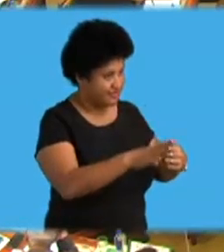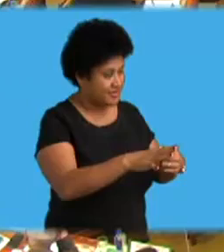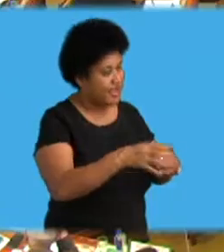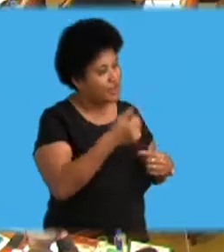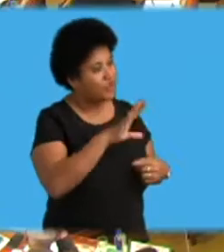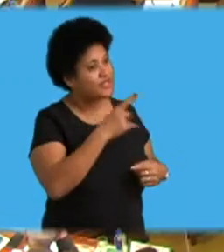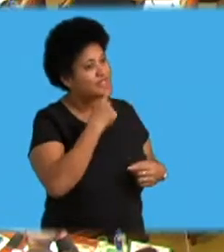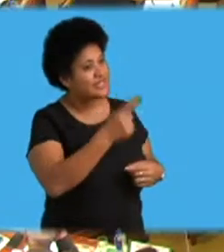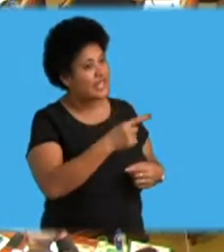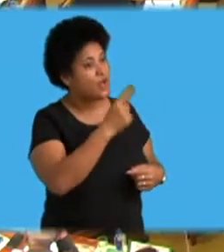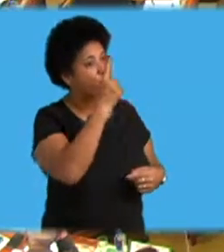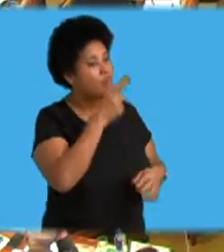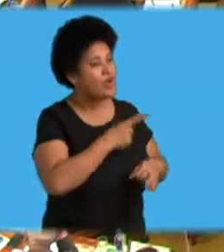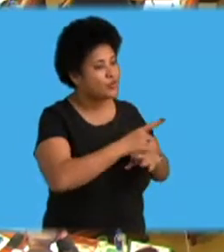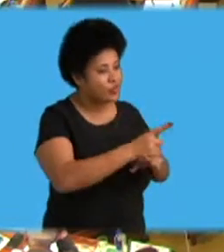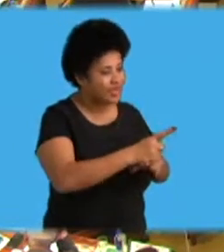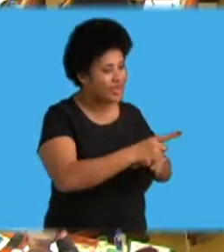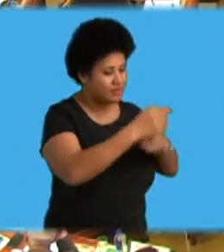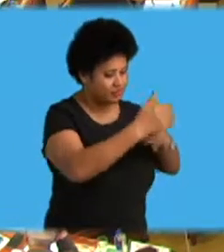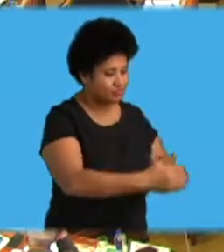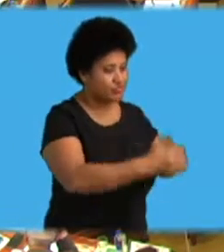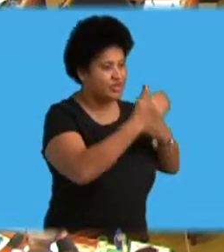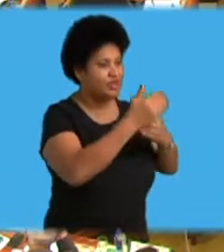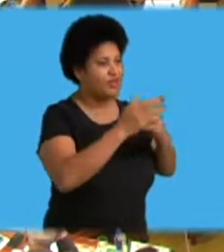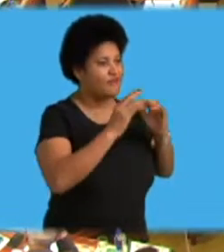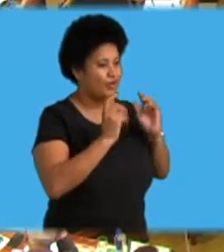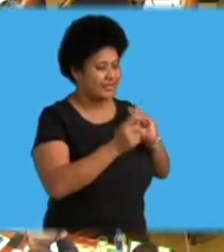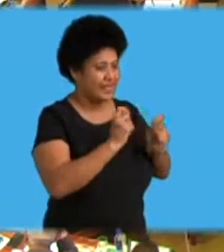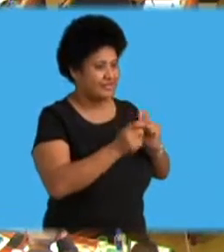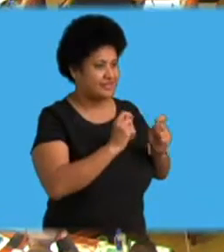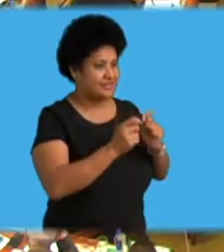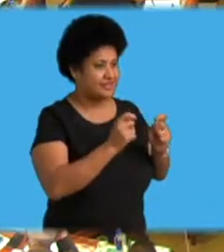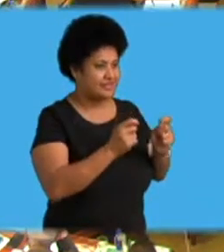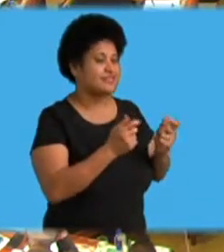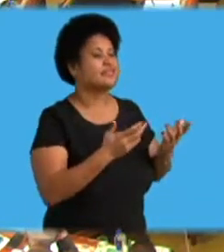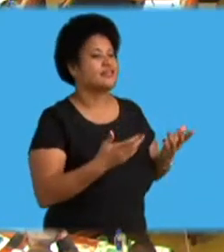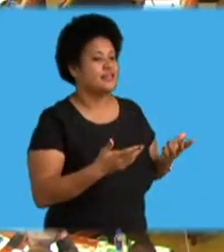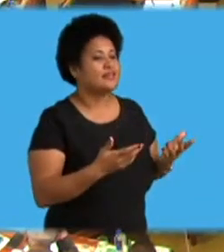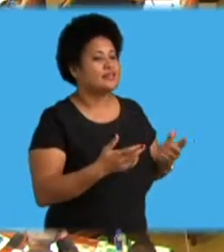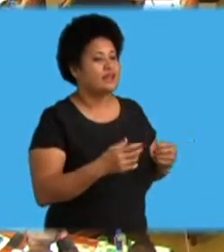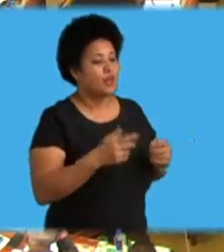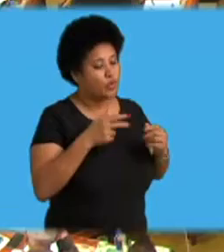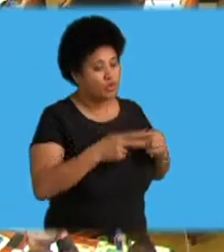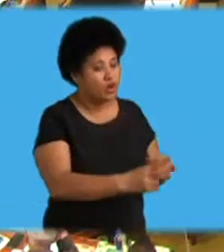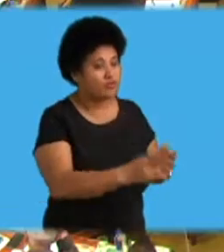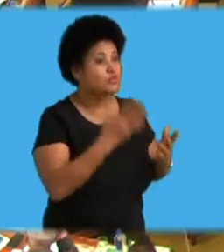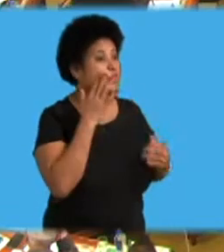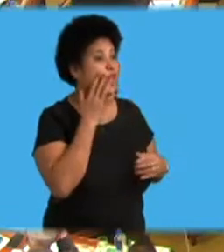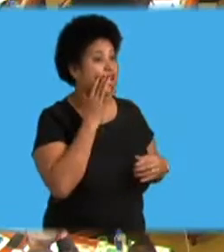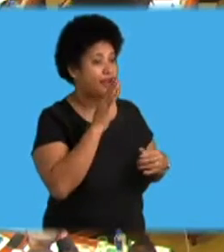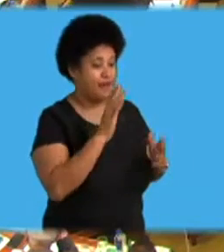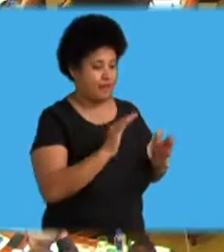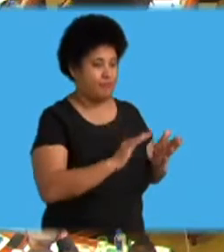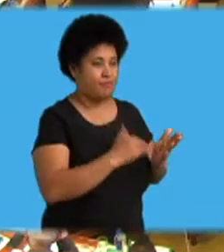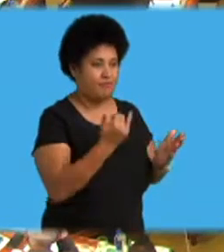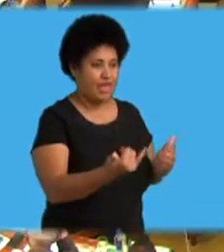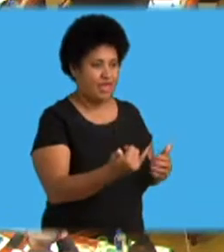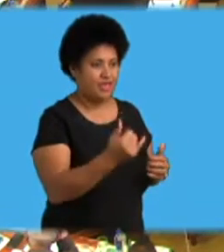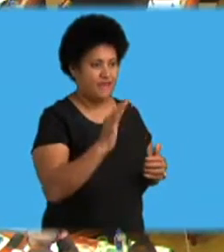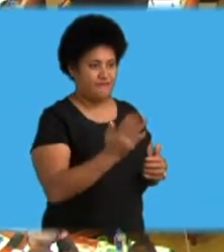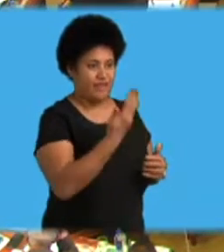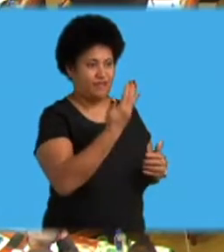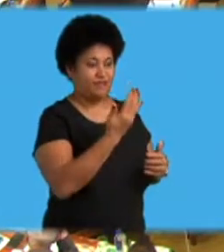we gave only 1 week time for this exam to be done. We launched it on 5th of May, and then we had the exam